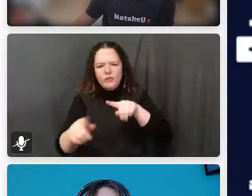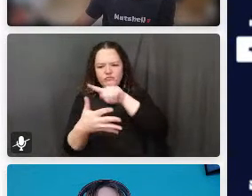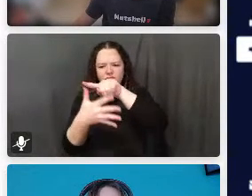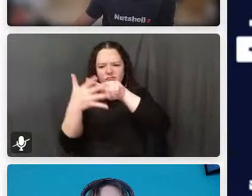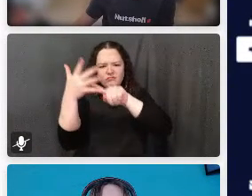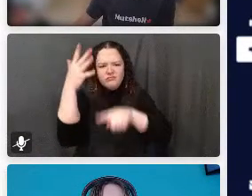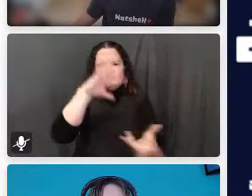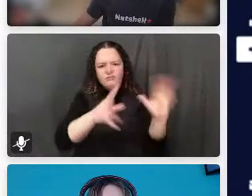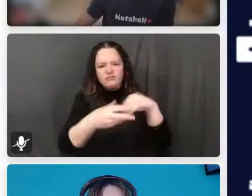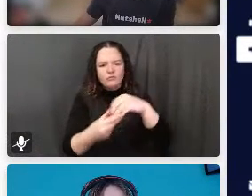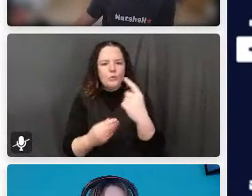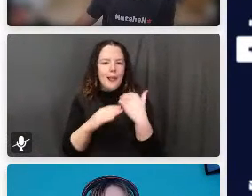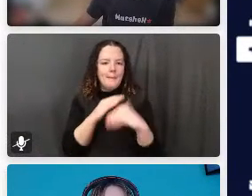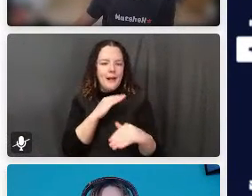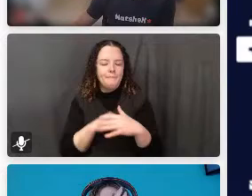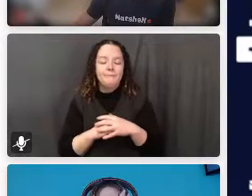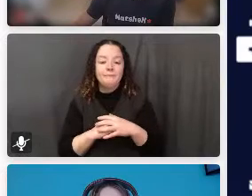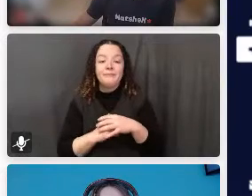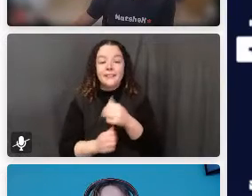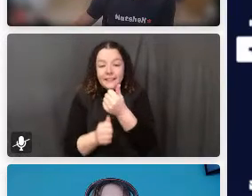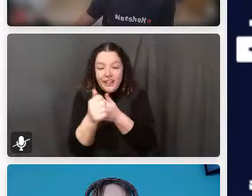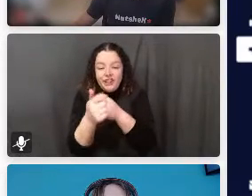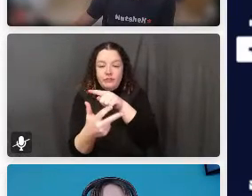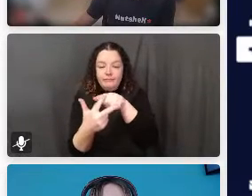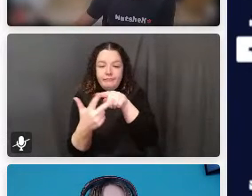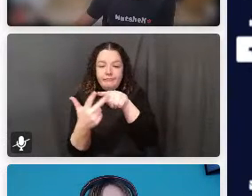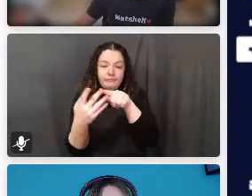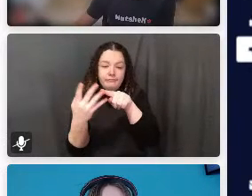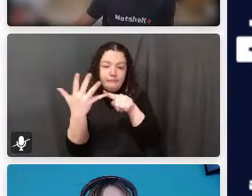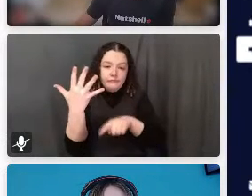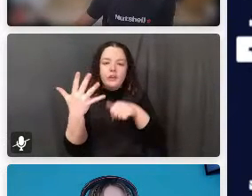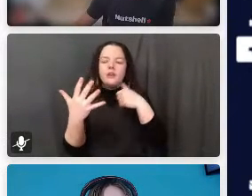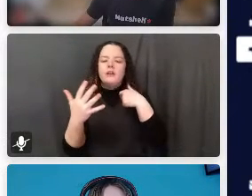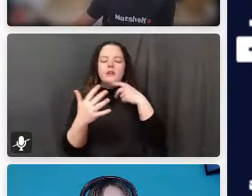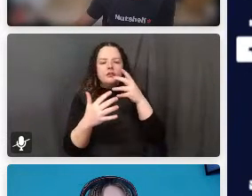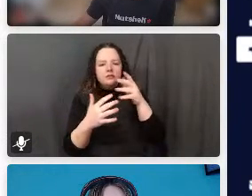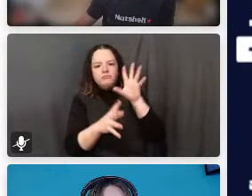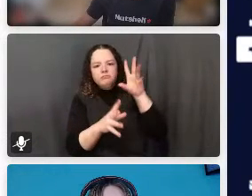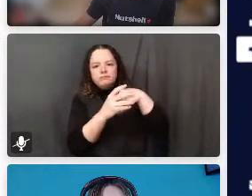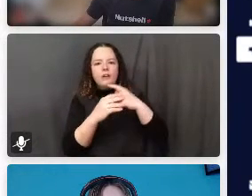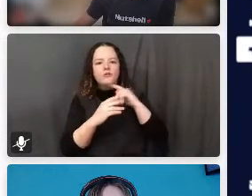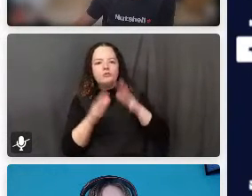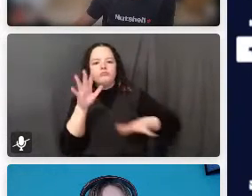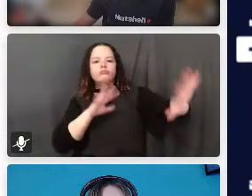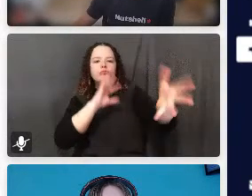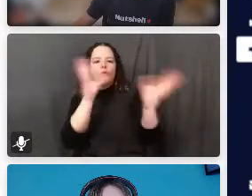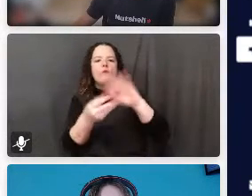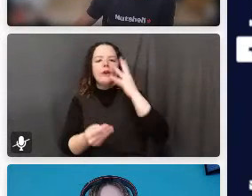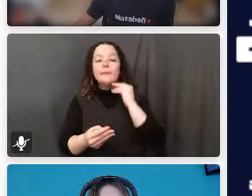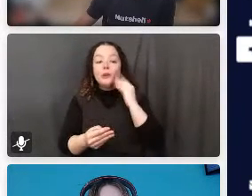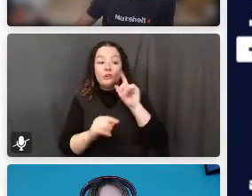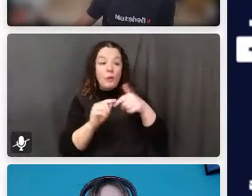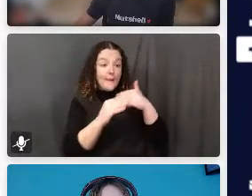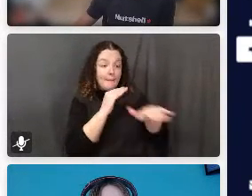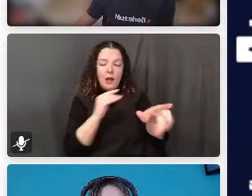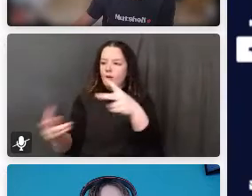your email. And each piece we have here contributes to the overall experience that recipients have when they receive one of your messages.